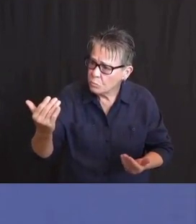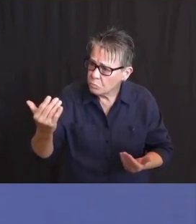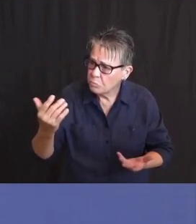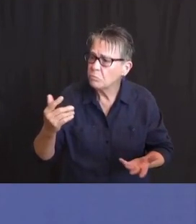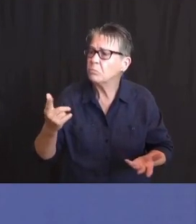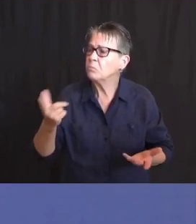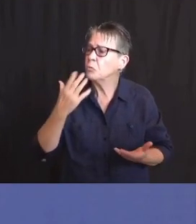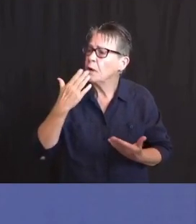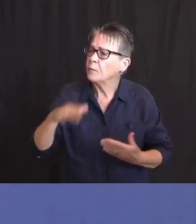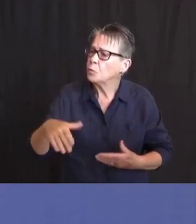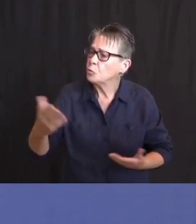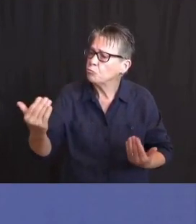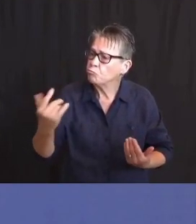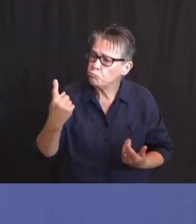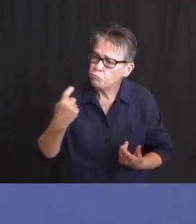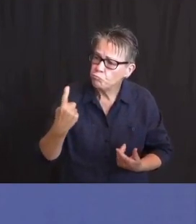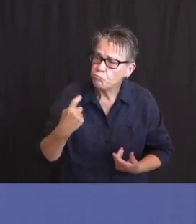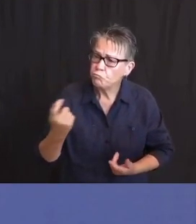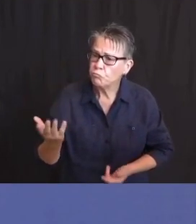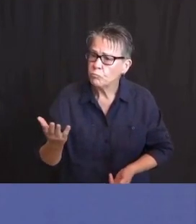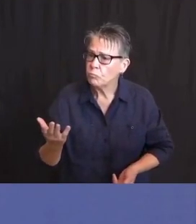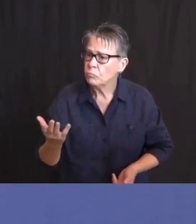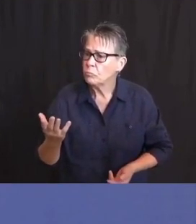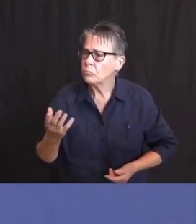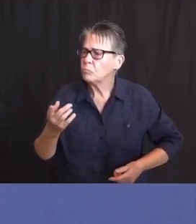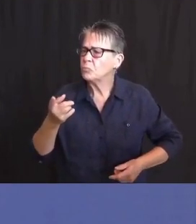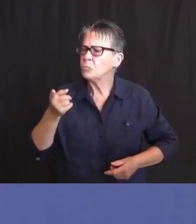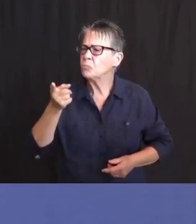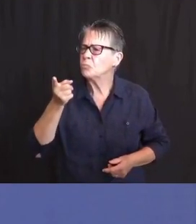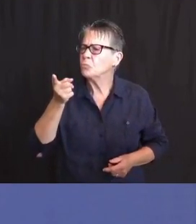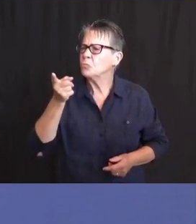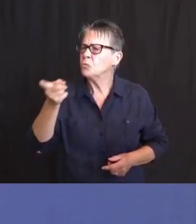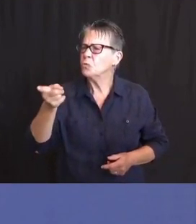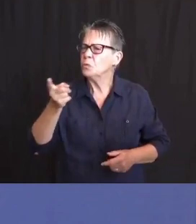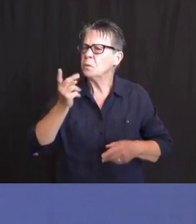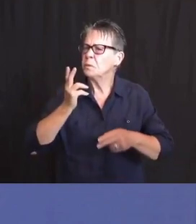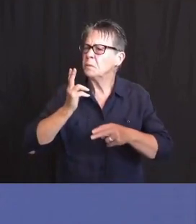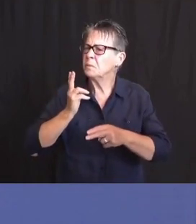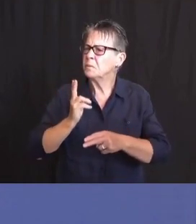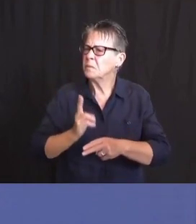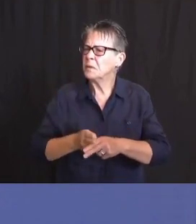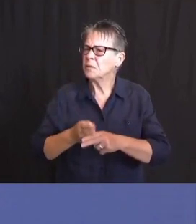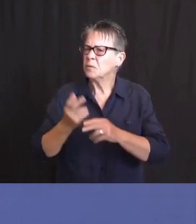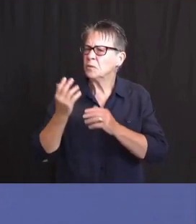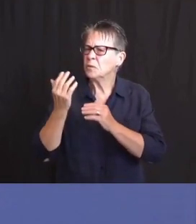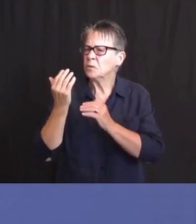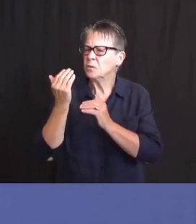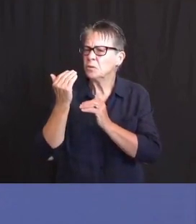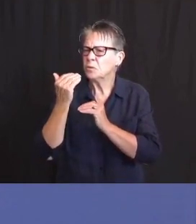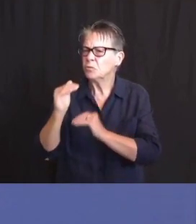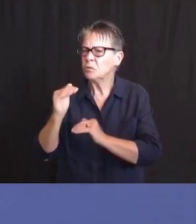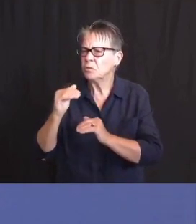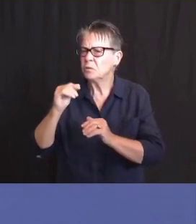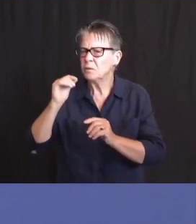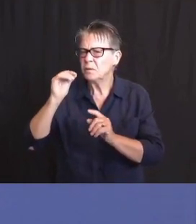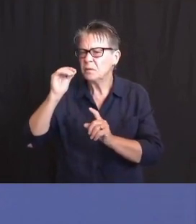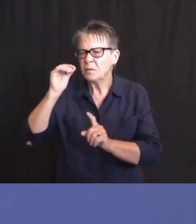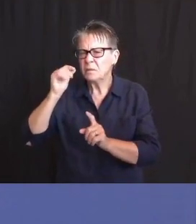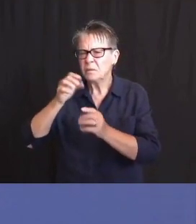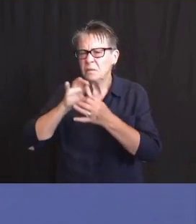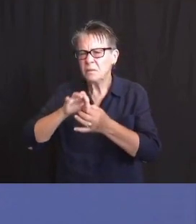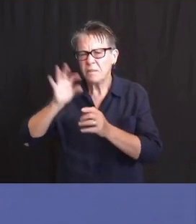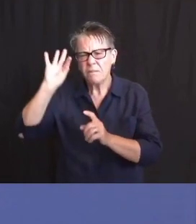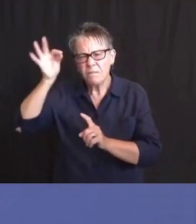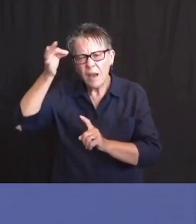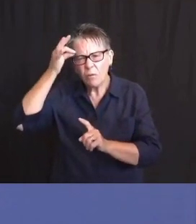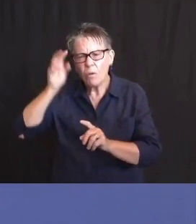Getting to the restrictions that you mentioned before, a federal report from earlier in the week, which examined each state, recommended